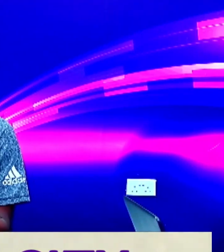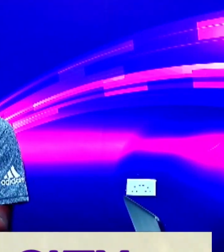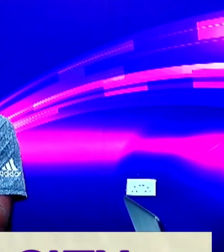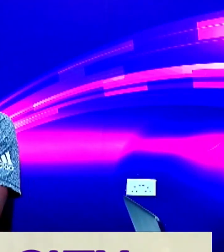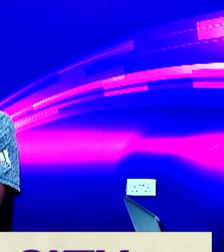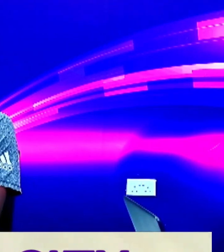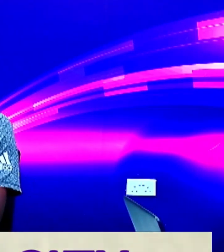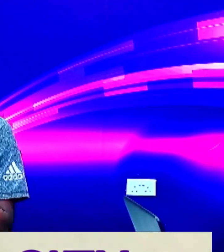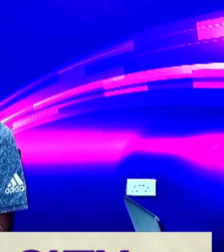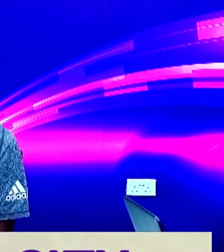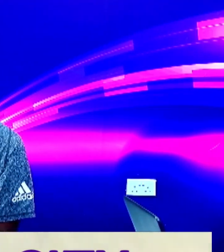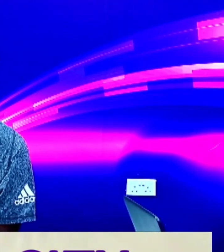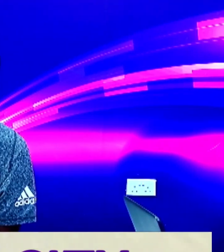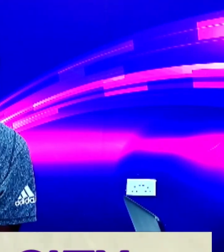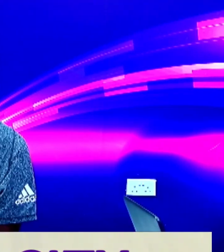U, they drop.